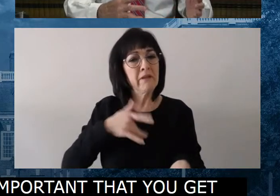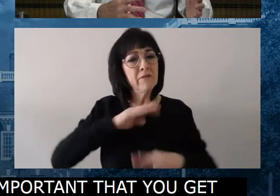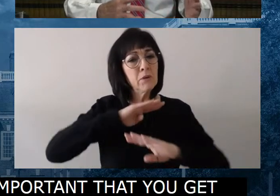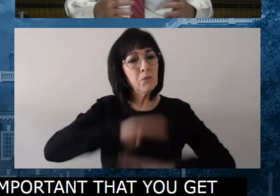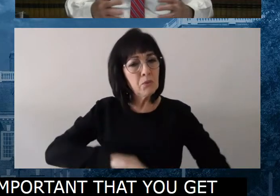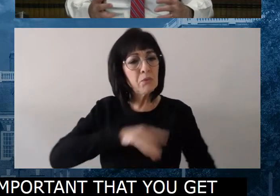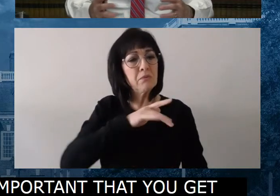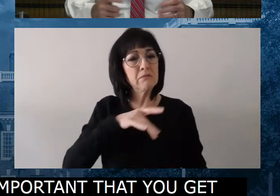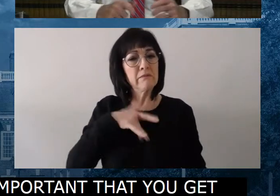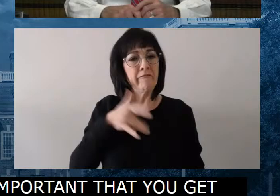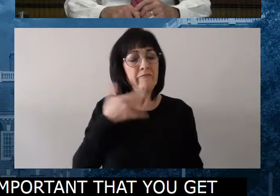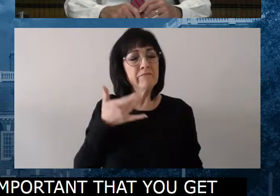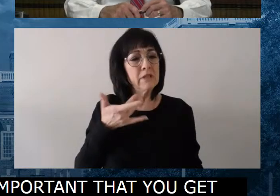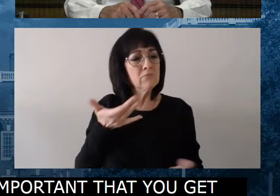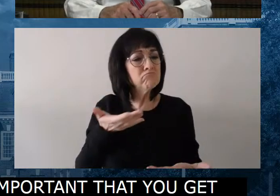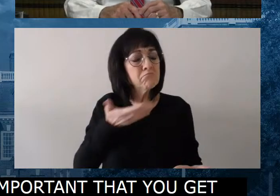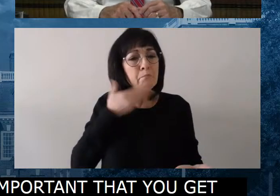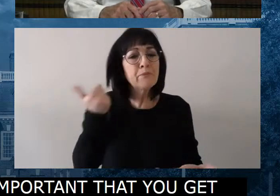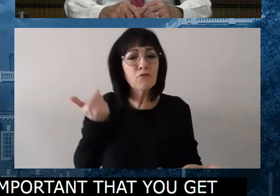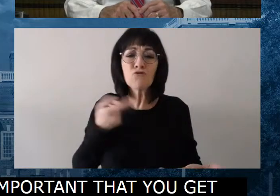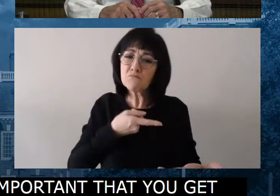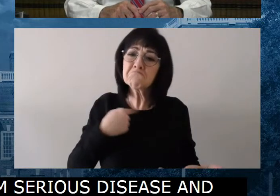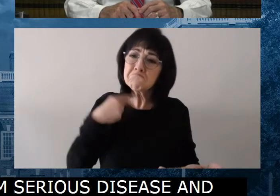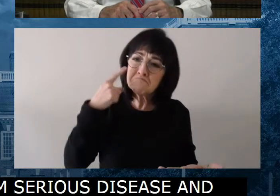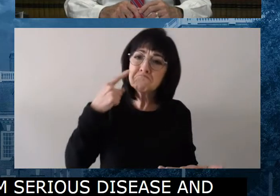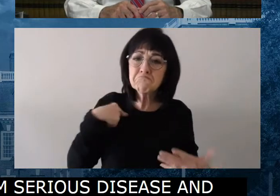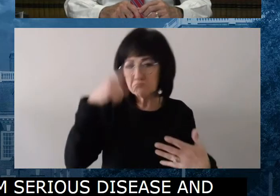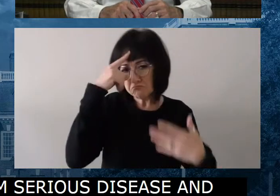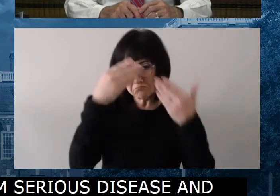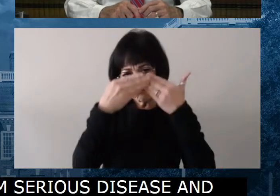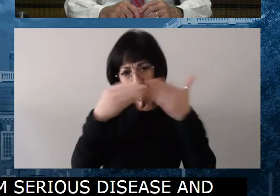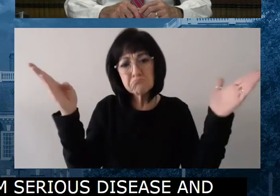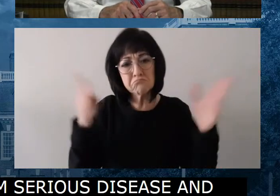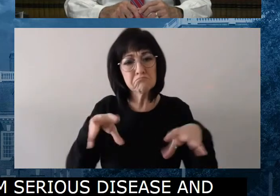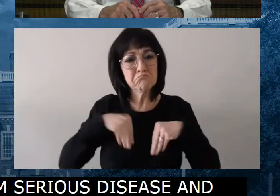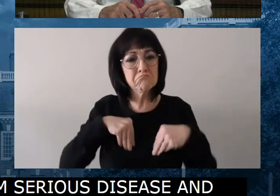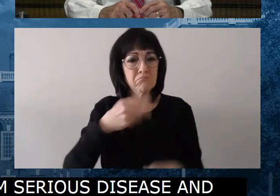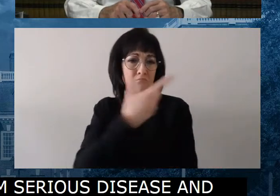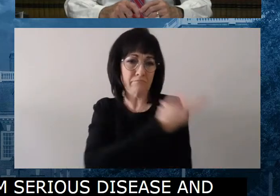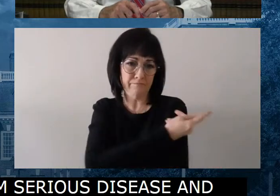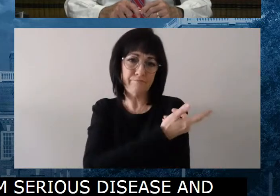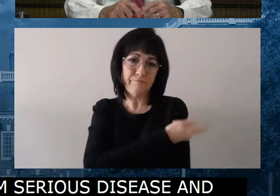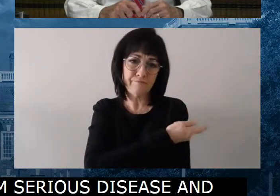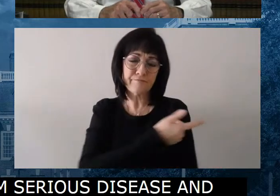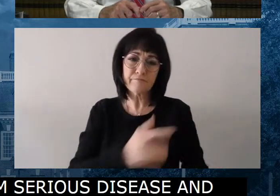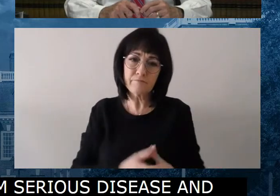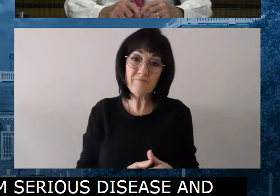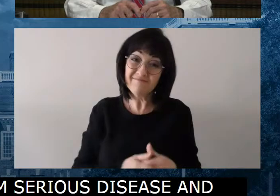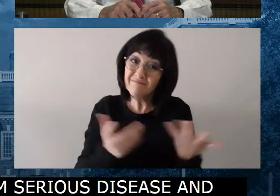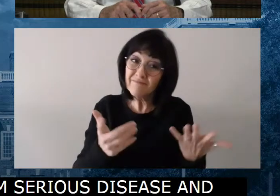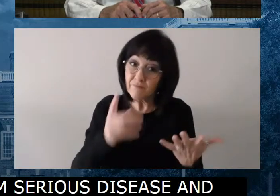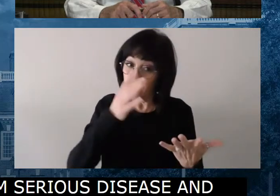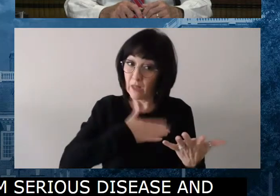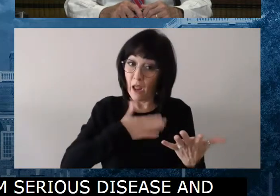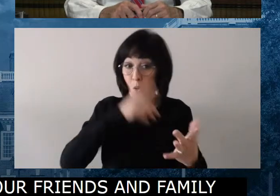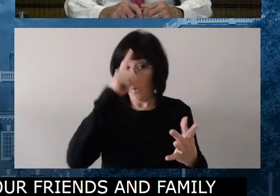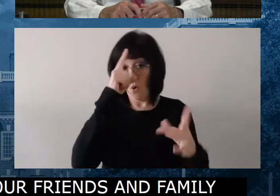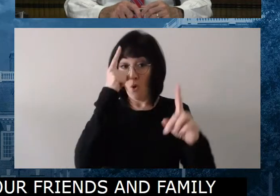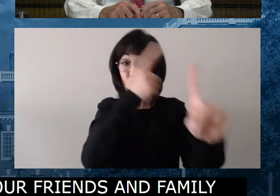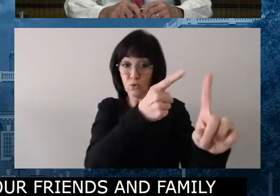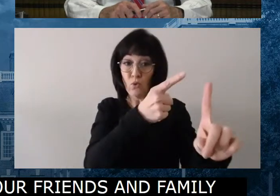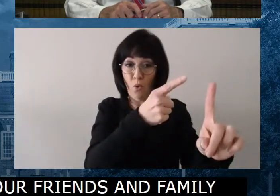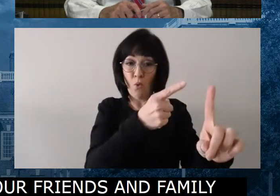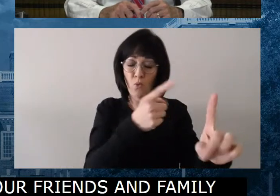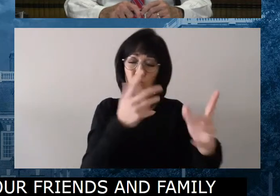your family members around you by becoming vaccinated. Our goal is to get as high a percentage as